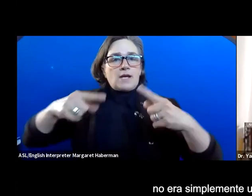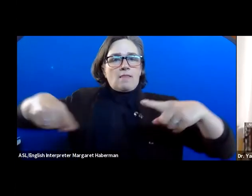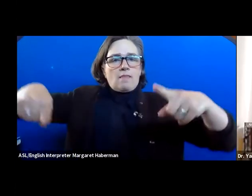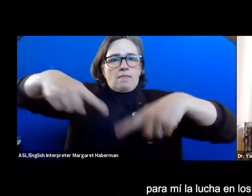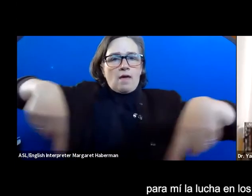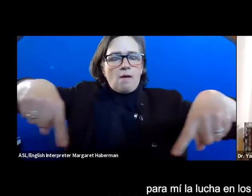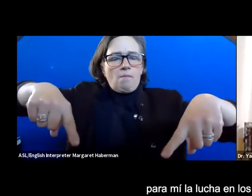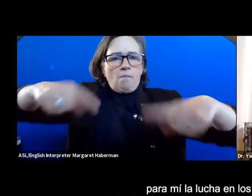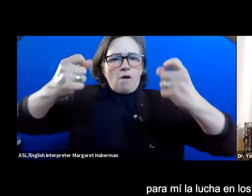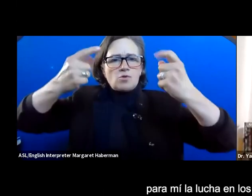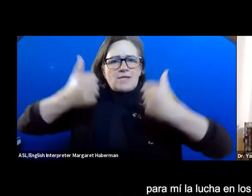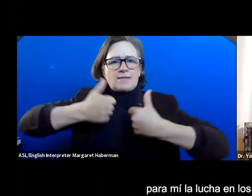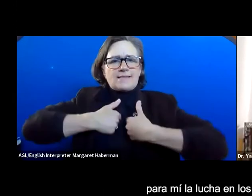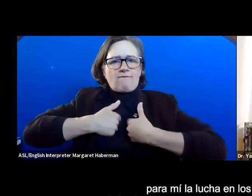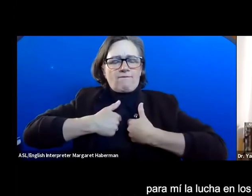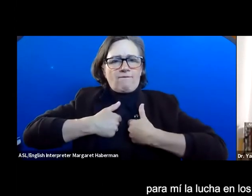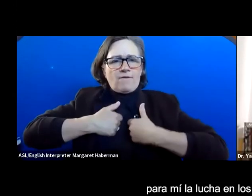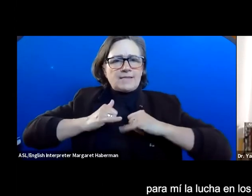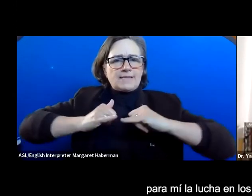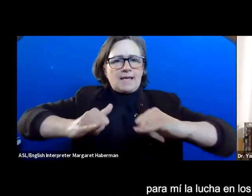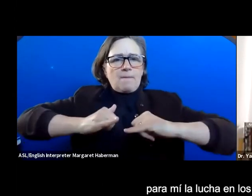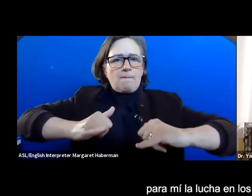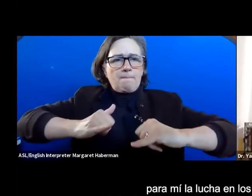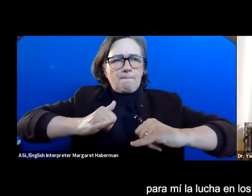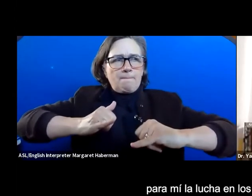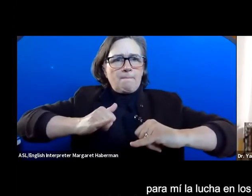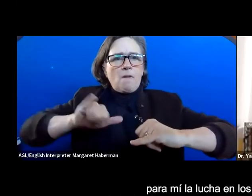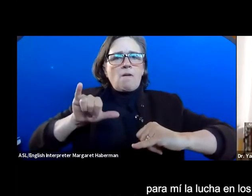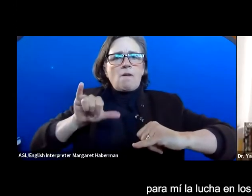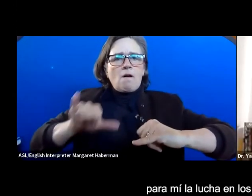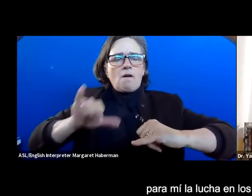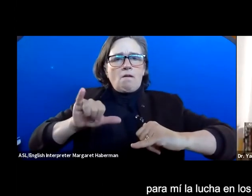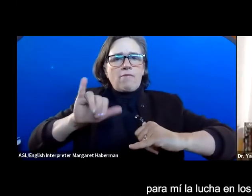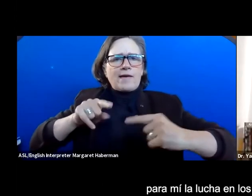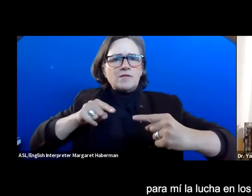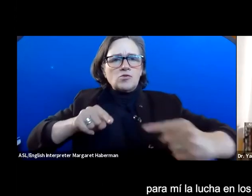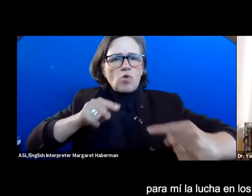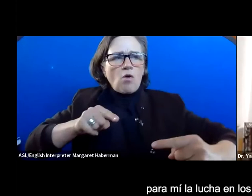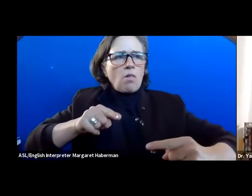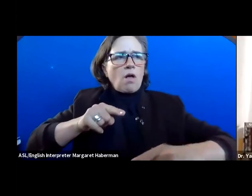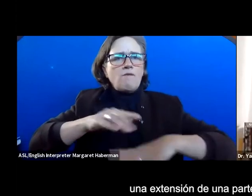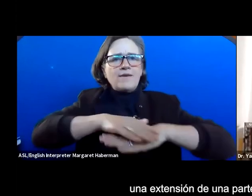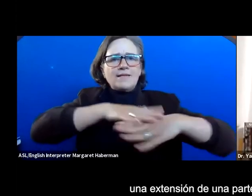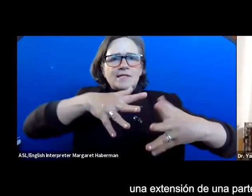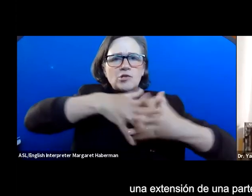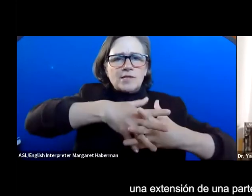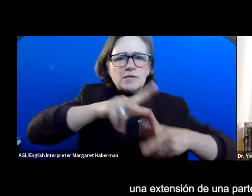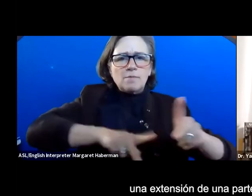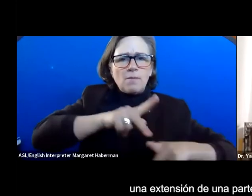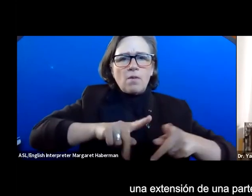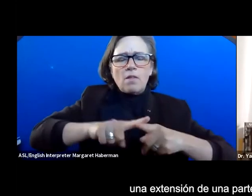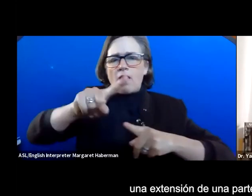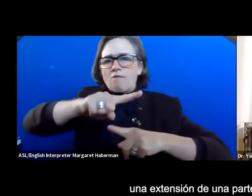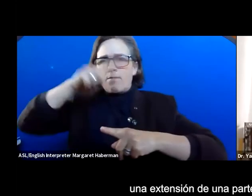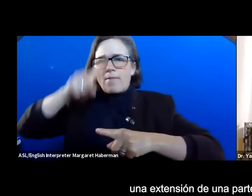them. To me, the struggle in the United States of indigenous and Black people felt in some ways an extension